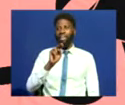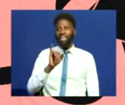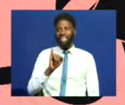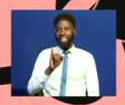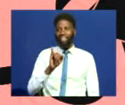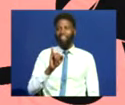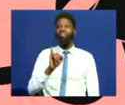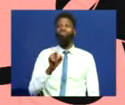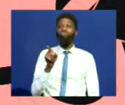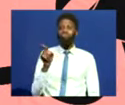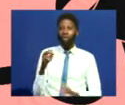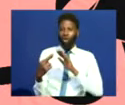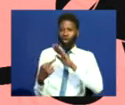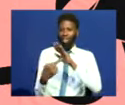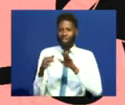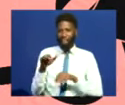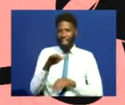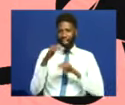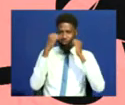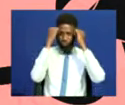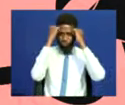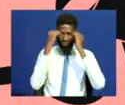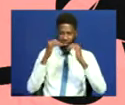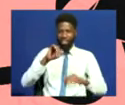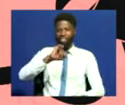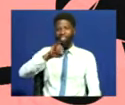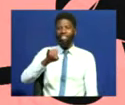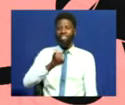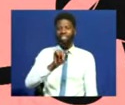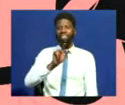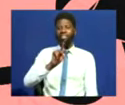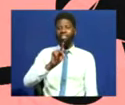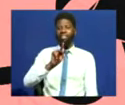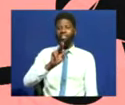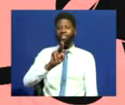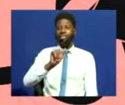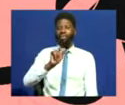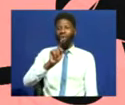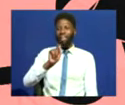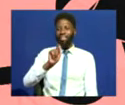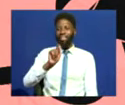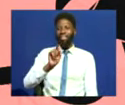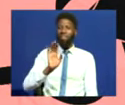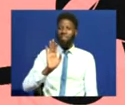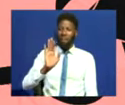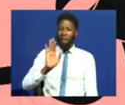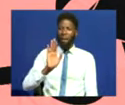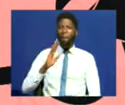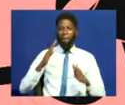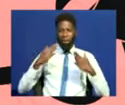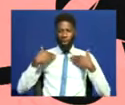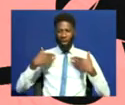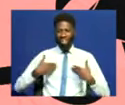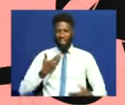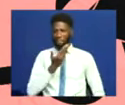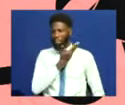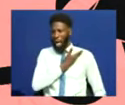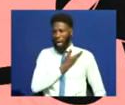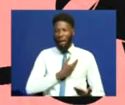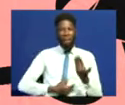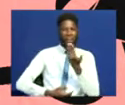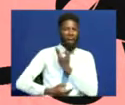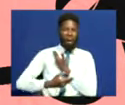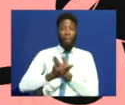Kenyatta International University of Agriculture and Technology. Now, Mwendo's dismembered body was discovered at a